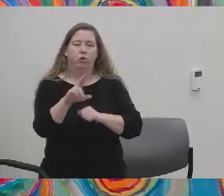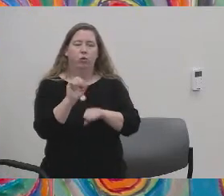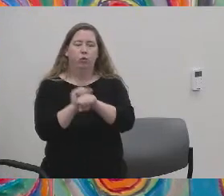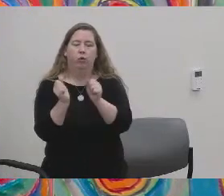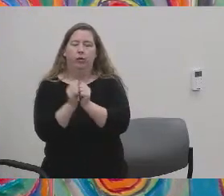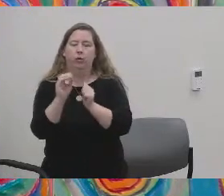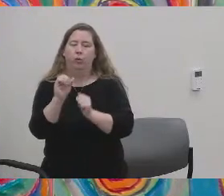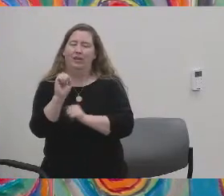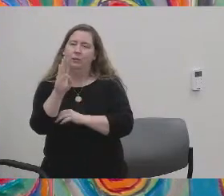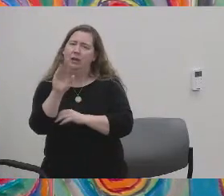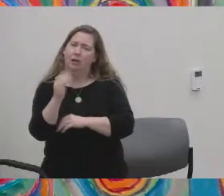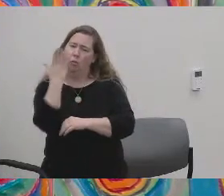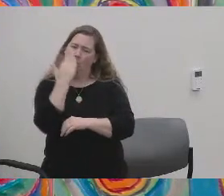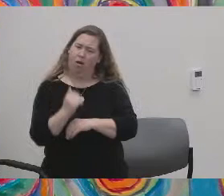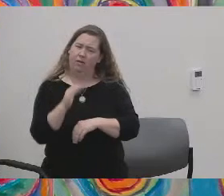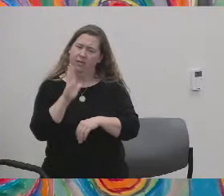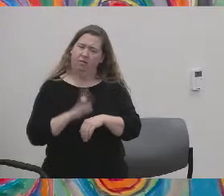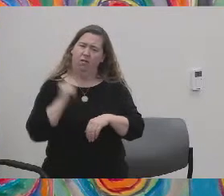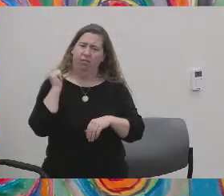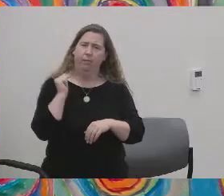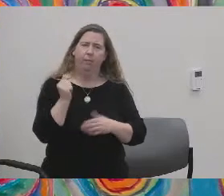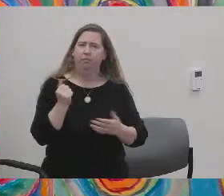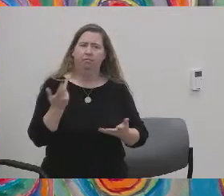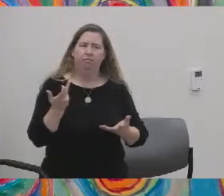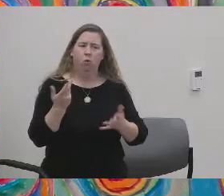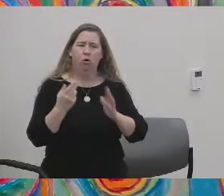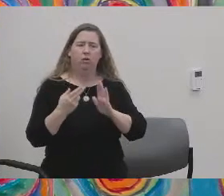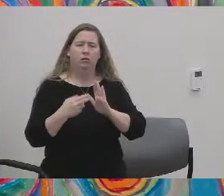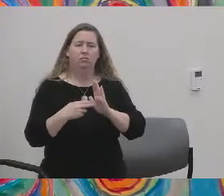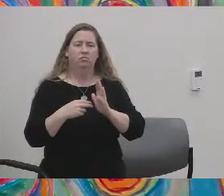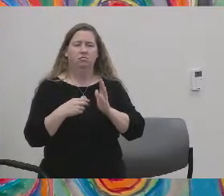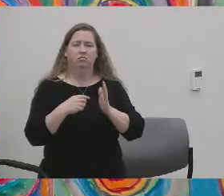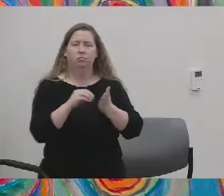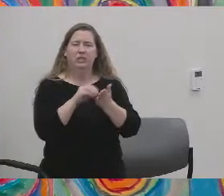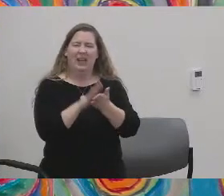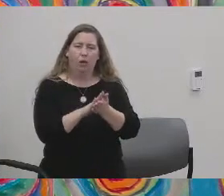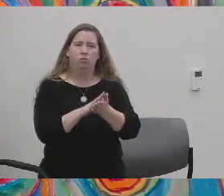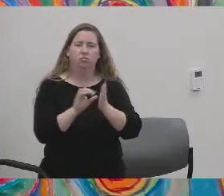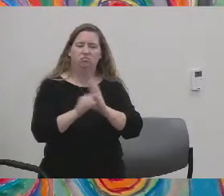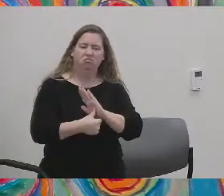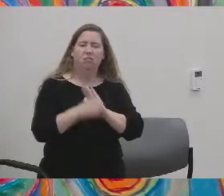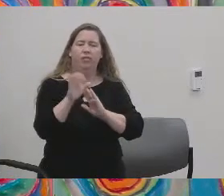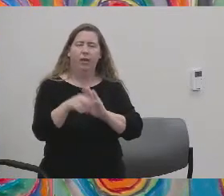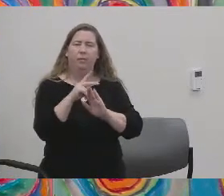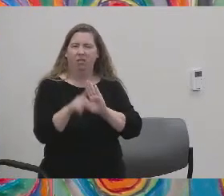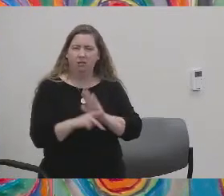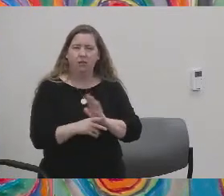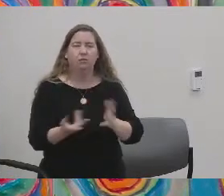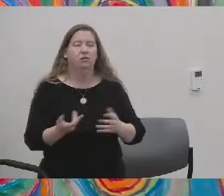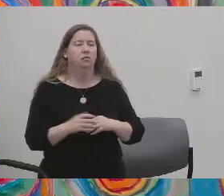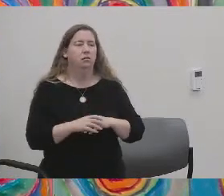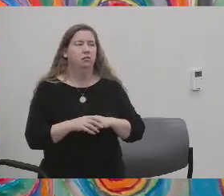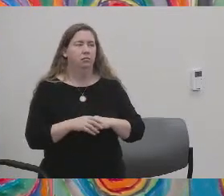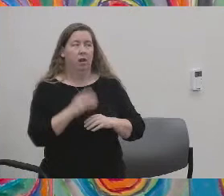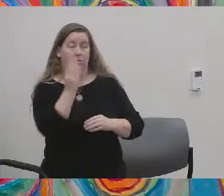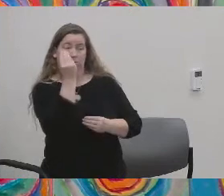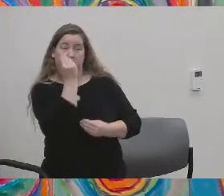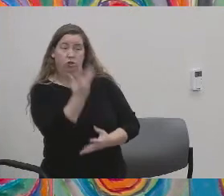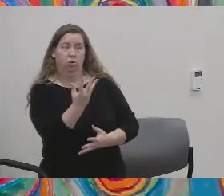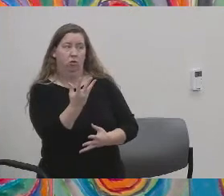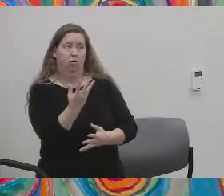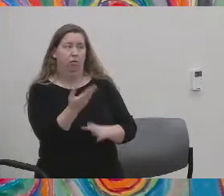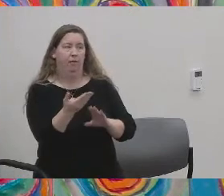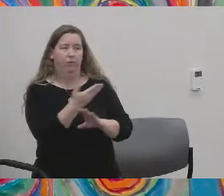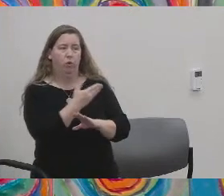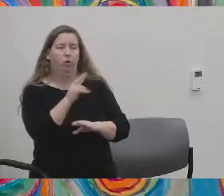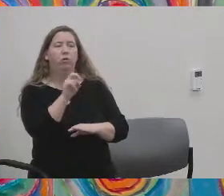specifically why they are called out or mentioned in the policy, and I will have that given to you by the